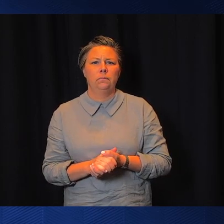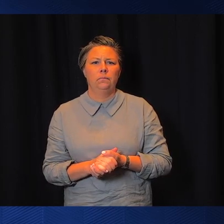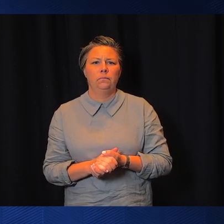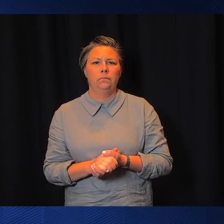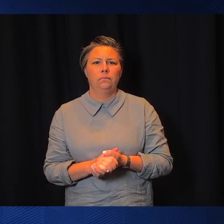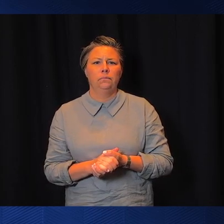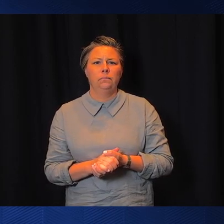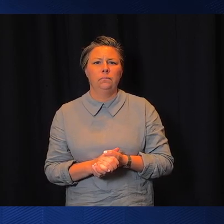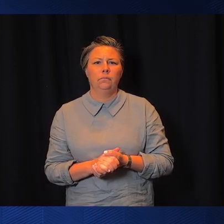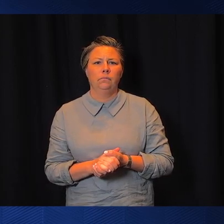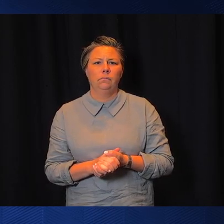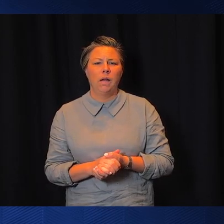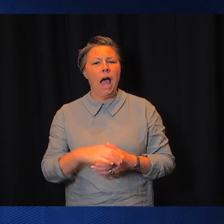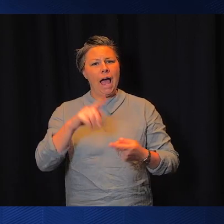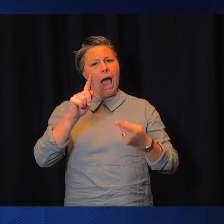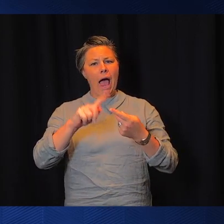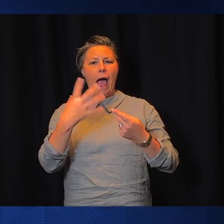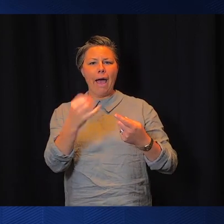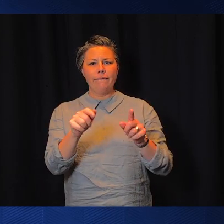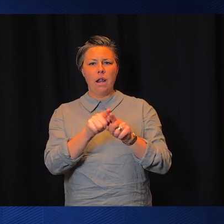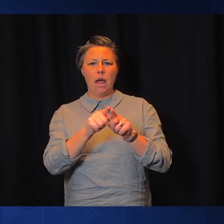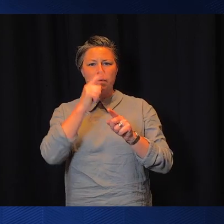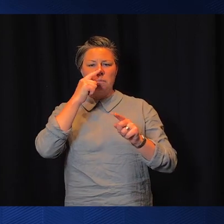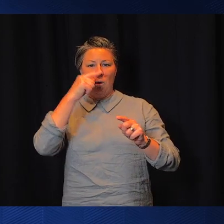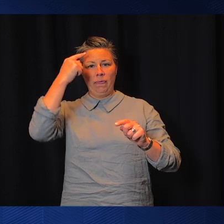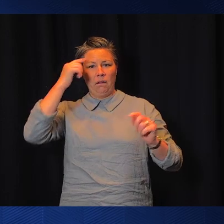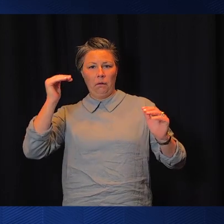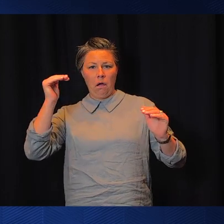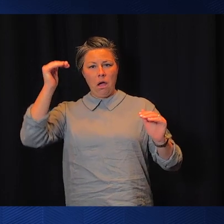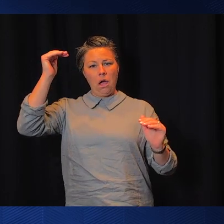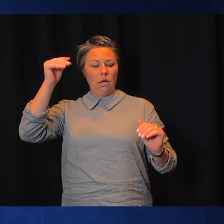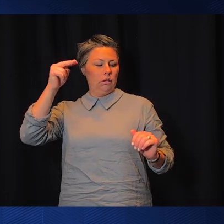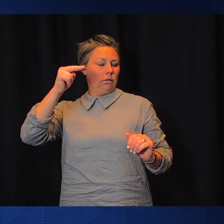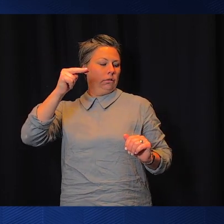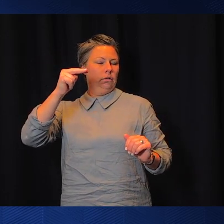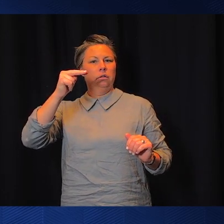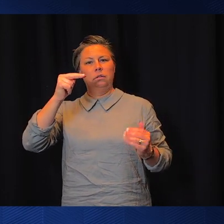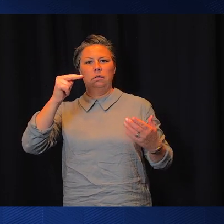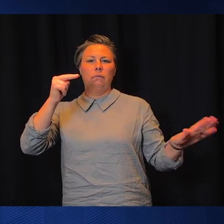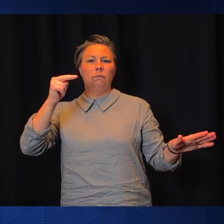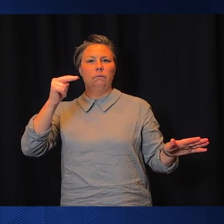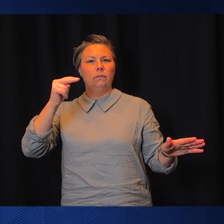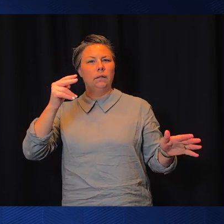and they are creating obstacles to the community who are always